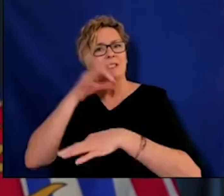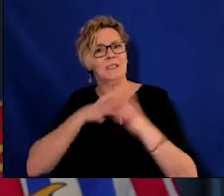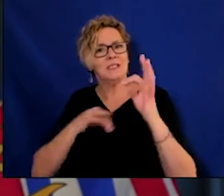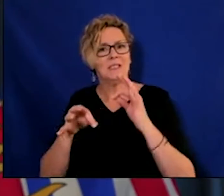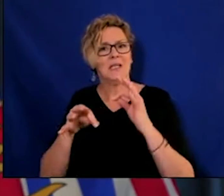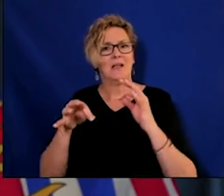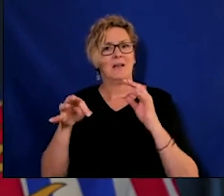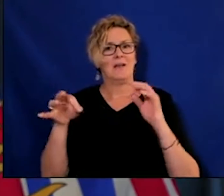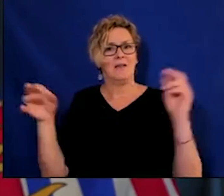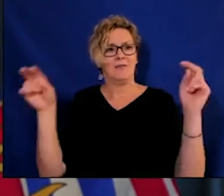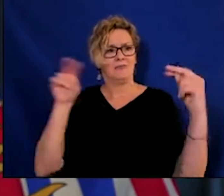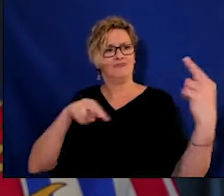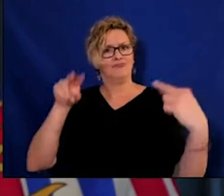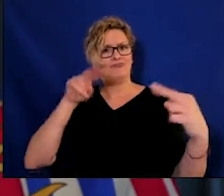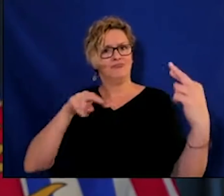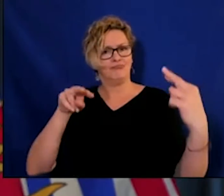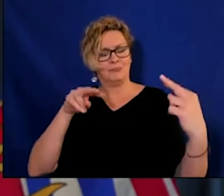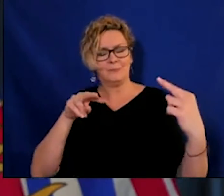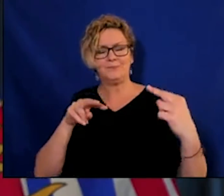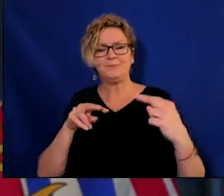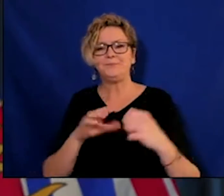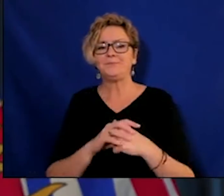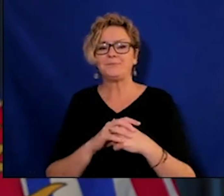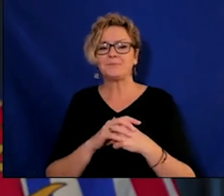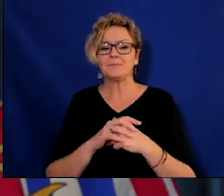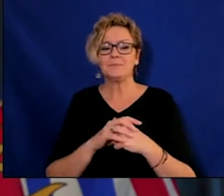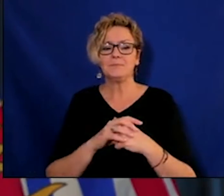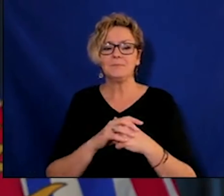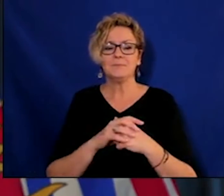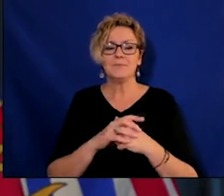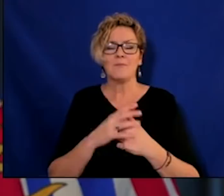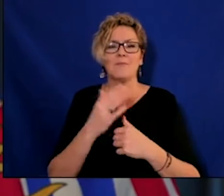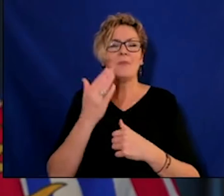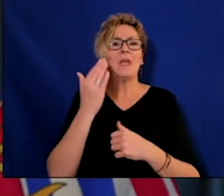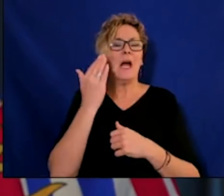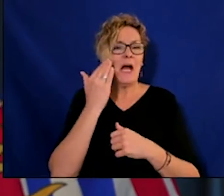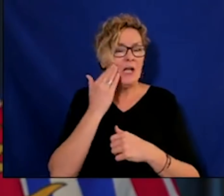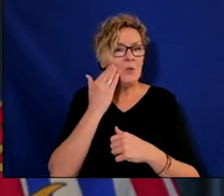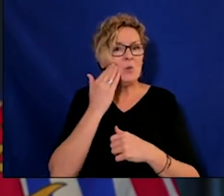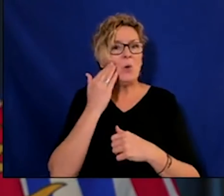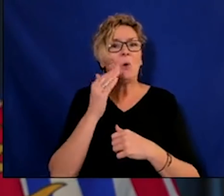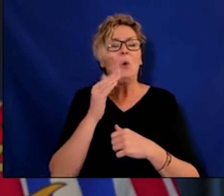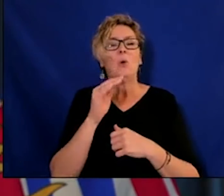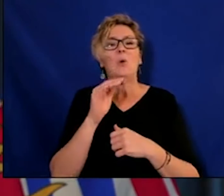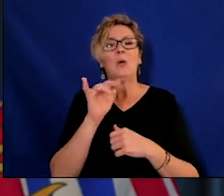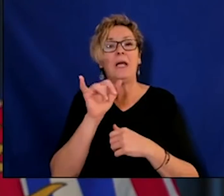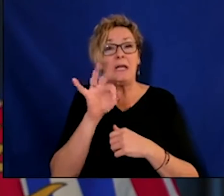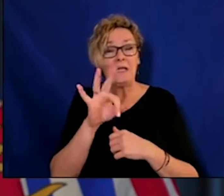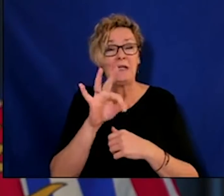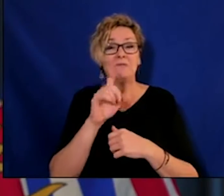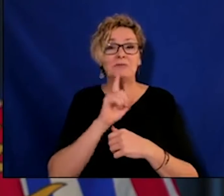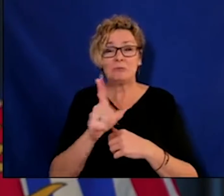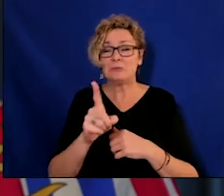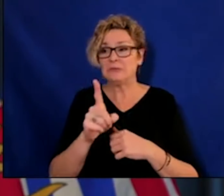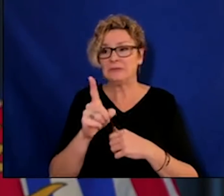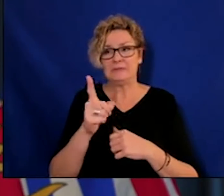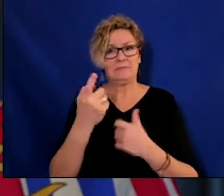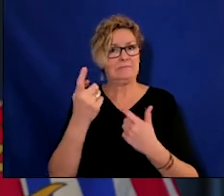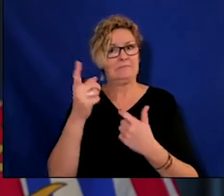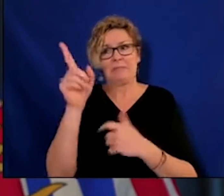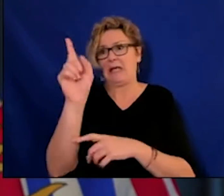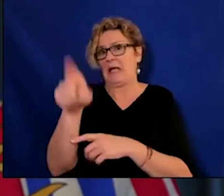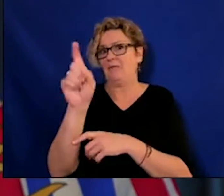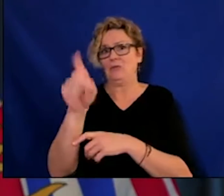these groups, it's important for people to be in person, you must have COVID safety plans in place. It must